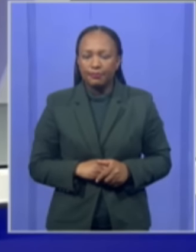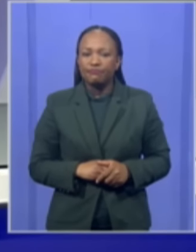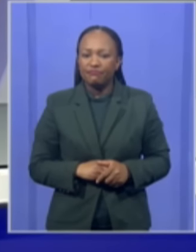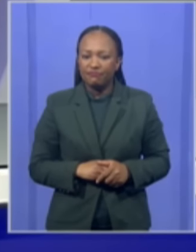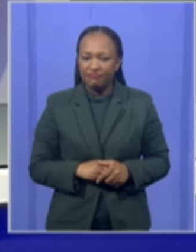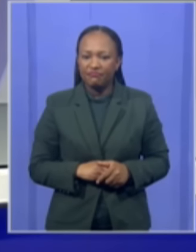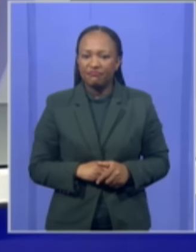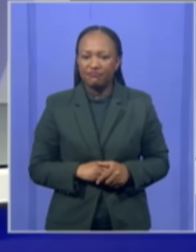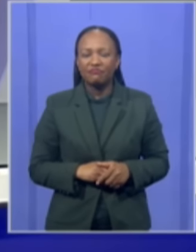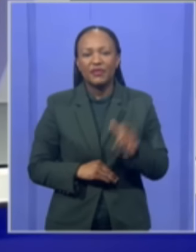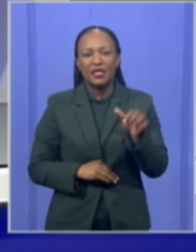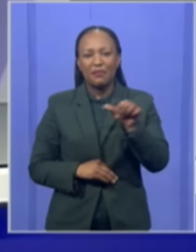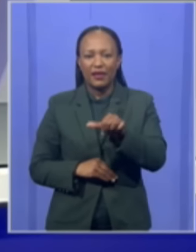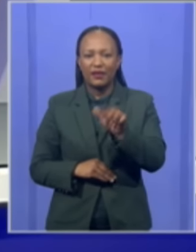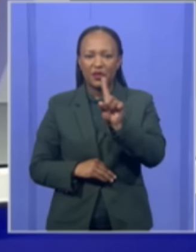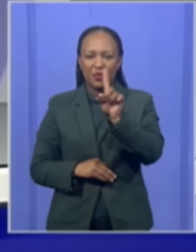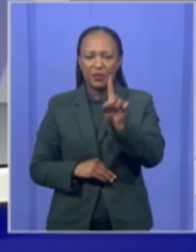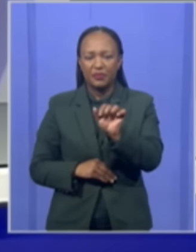boele putšhong ela ya gago